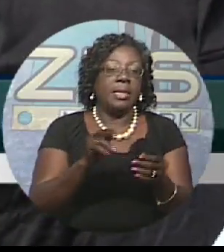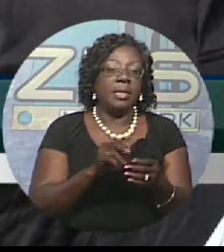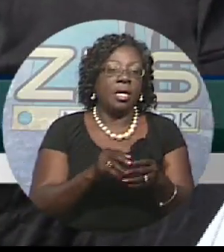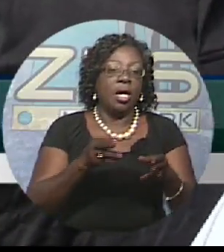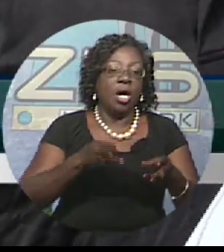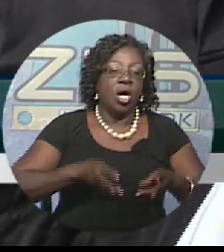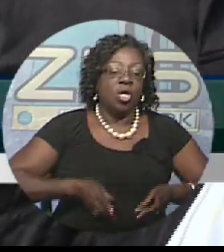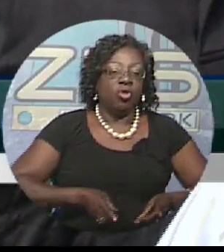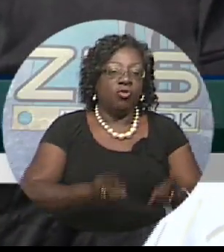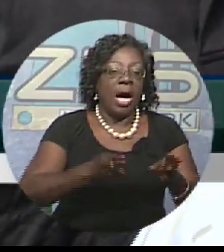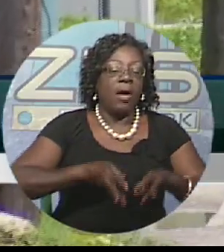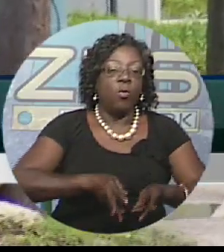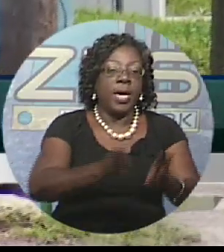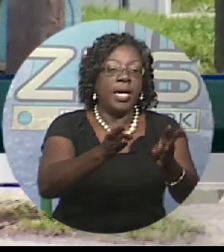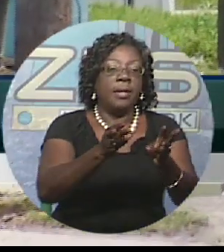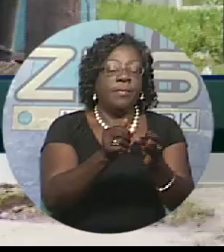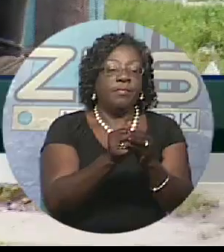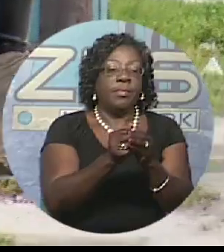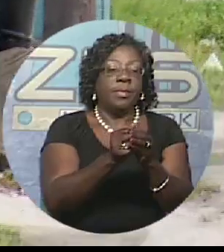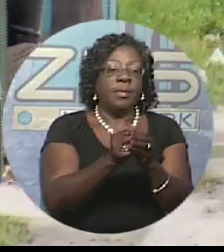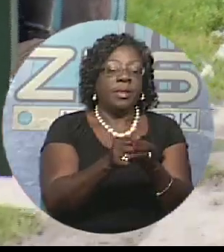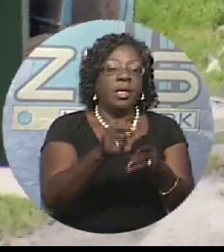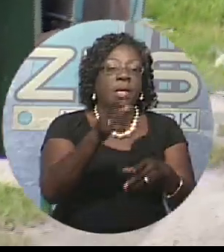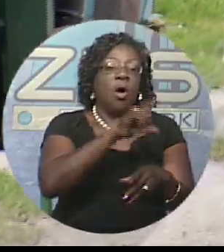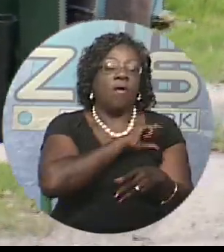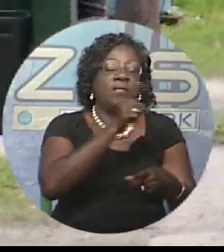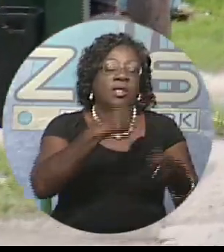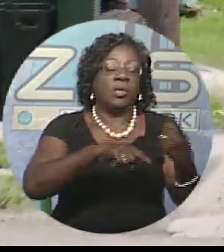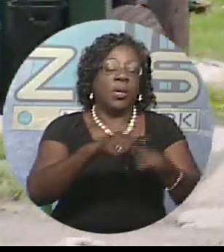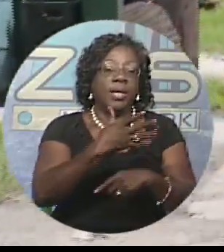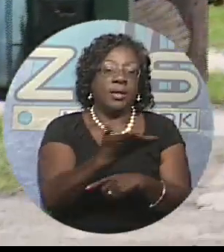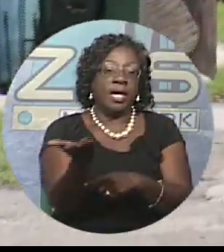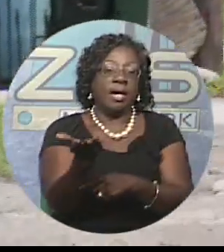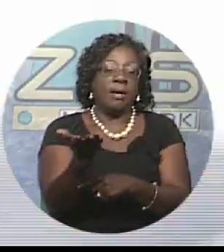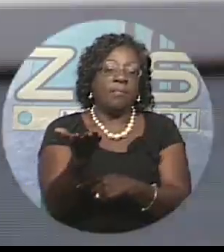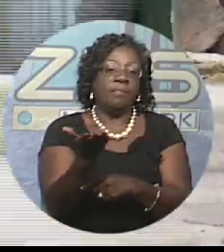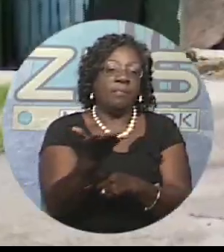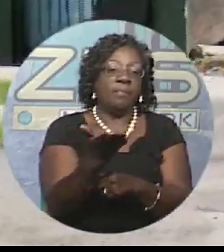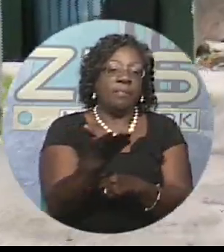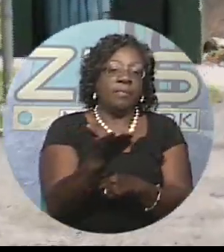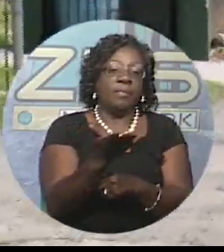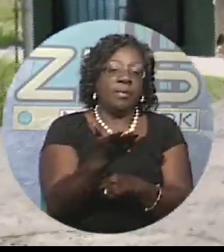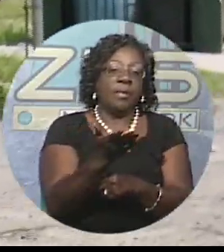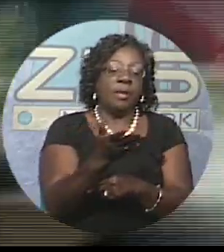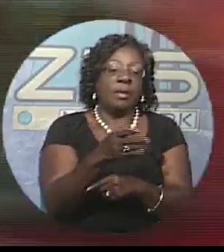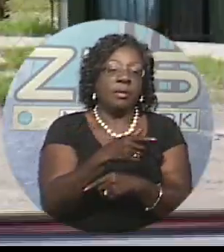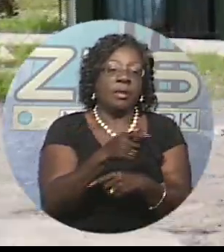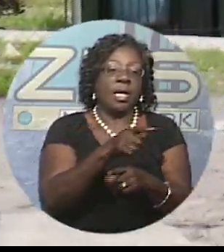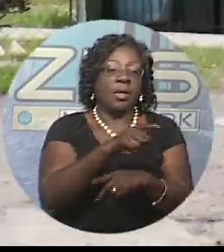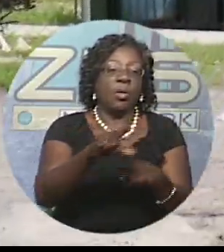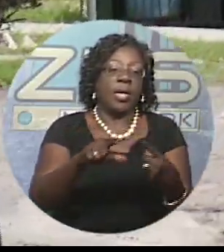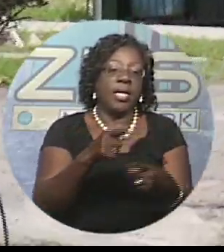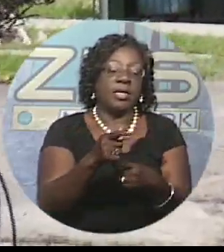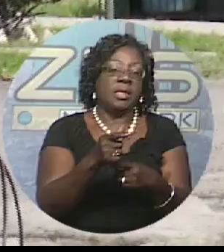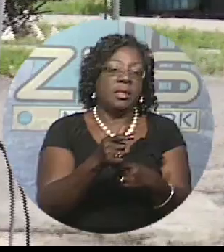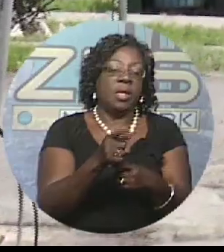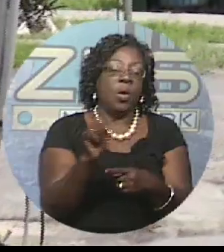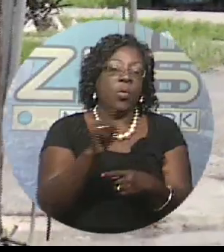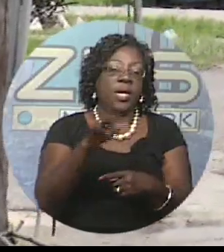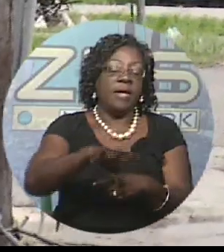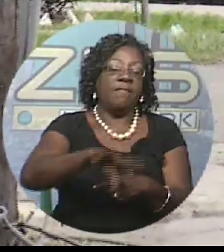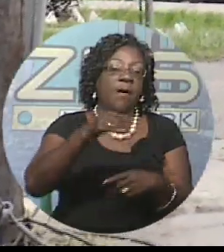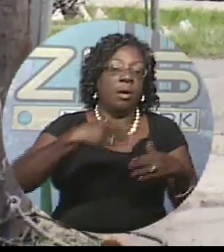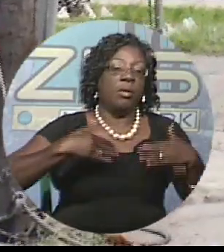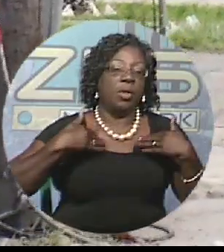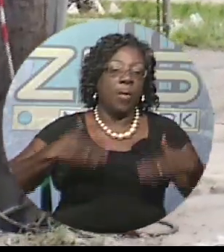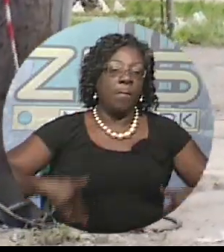the driveway. Responding officers along with EMS personnel went to that location where they discovered the